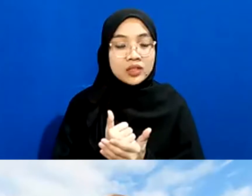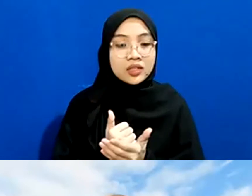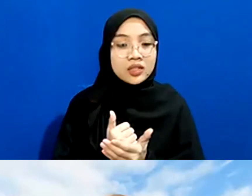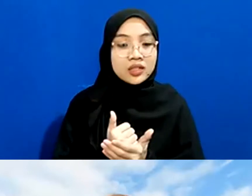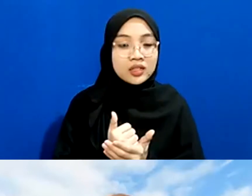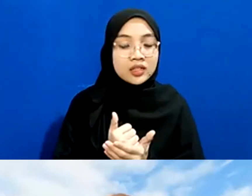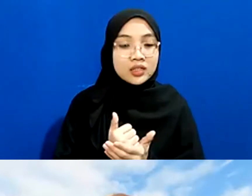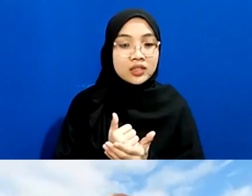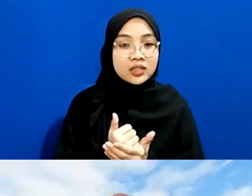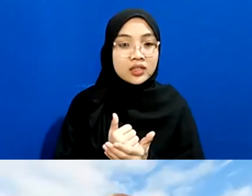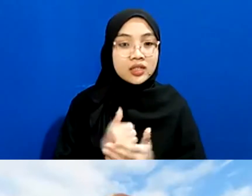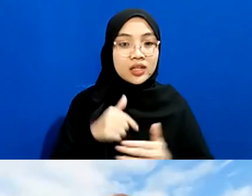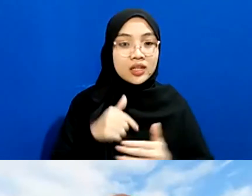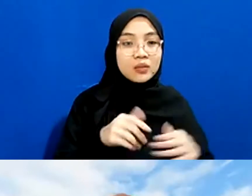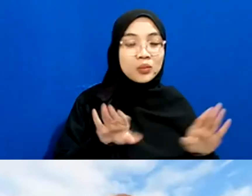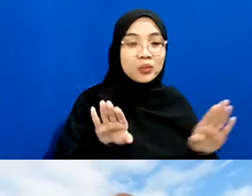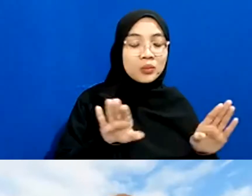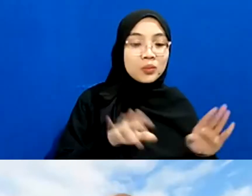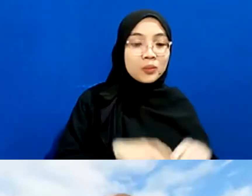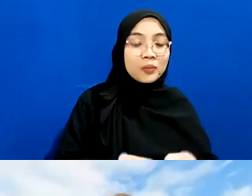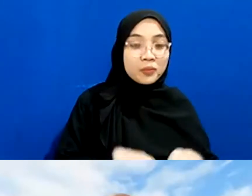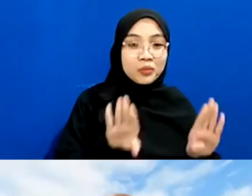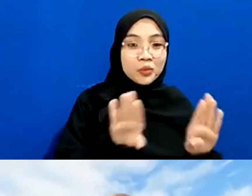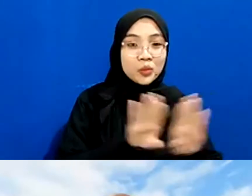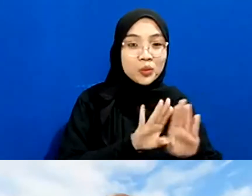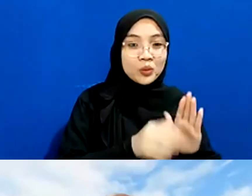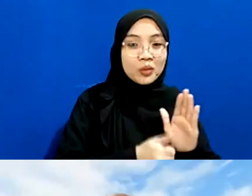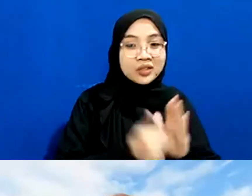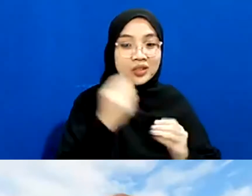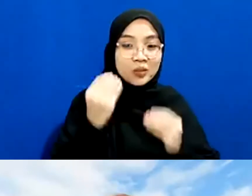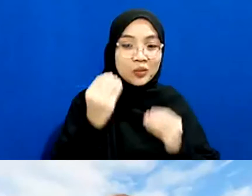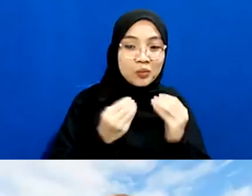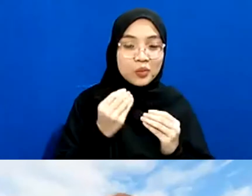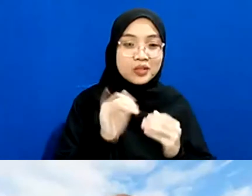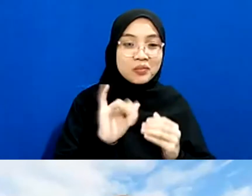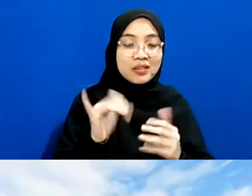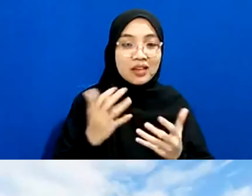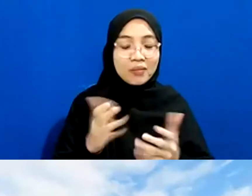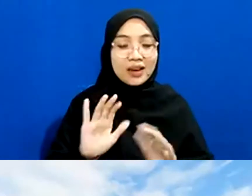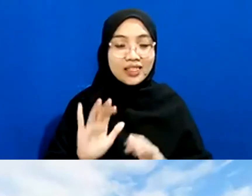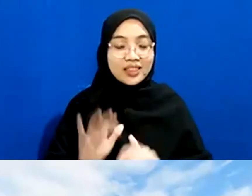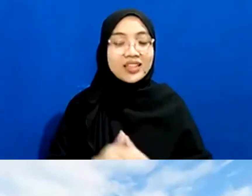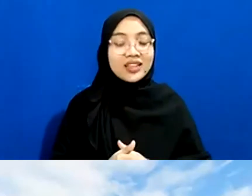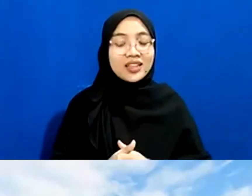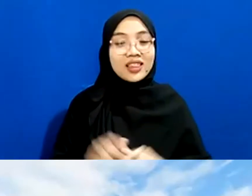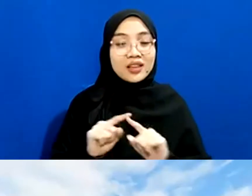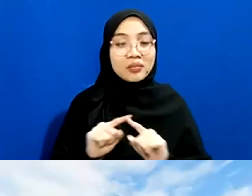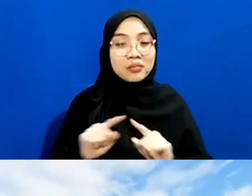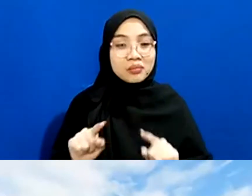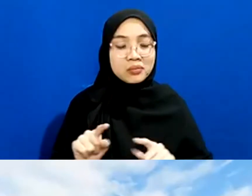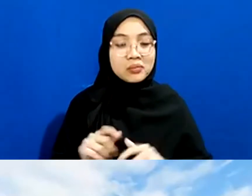to this event. Maybe it's not easy to close this thing. So I just give it back to maybe